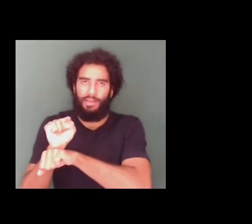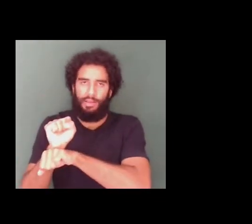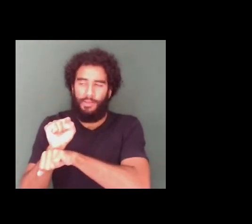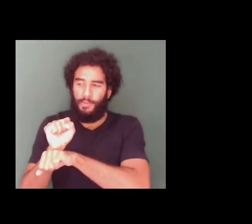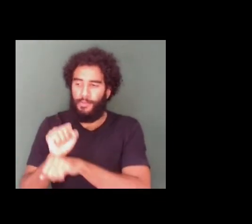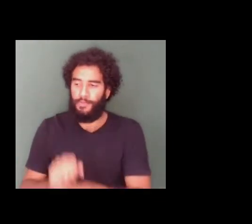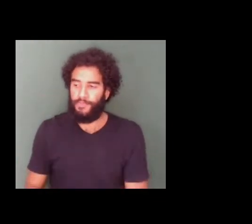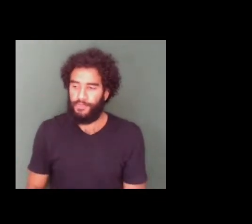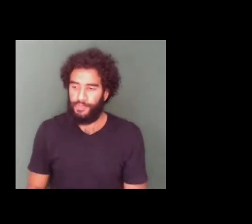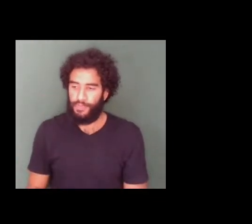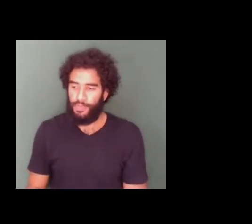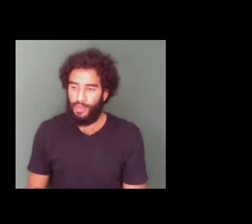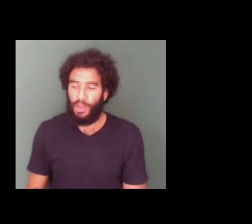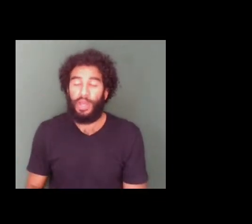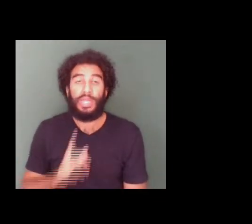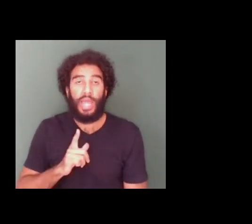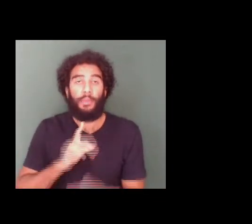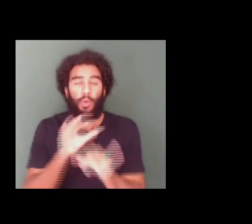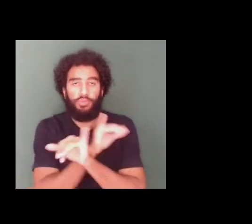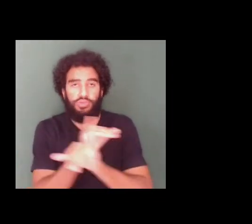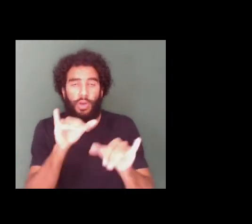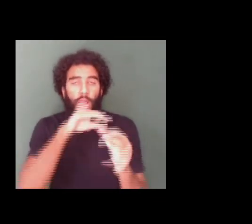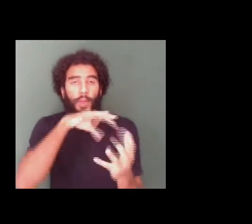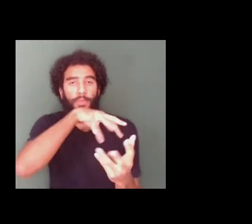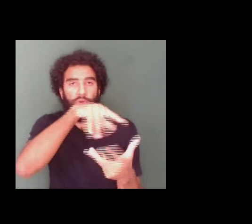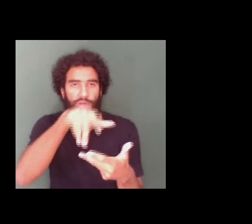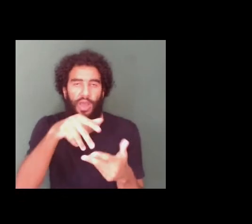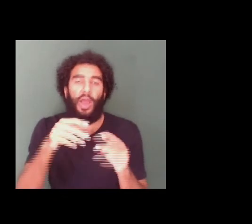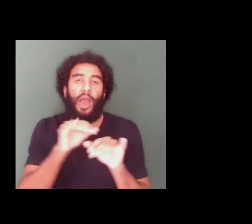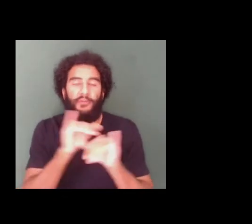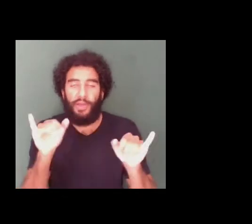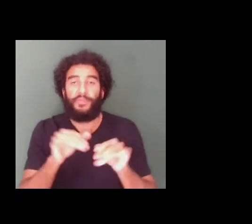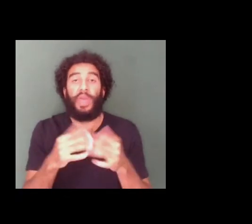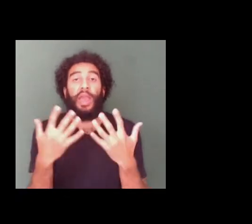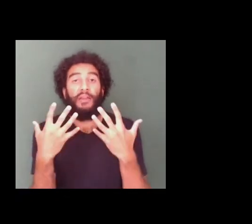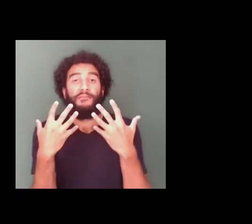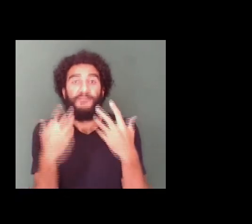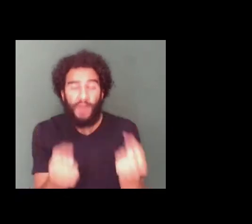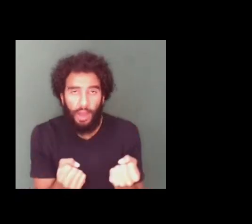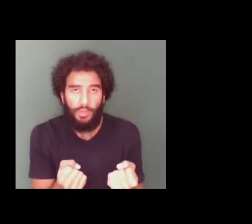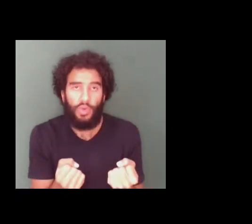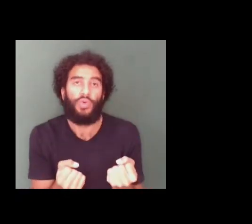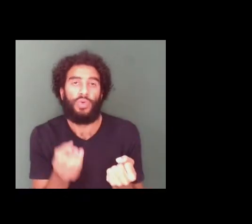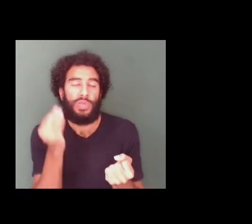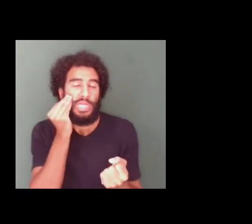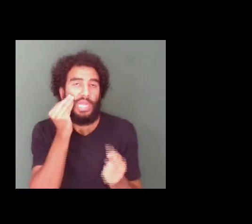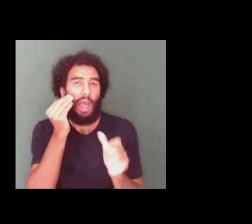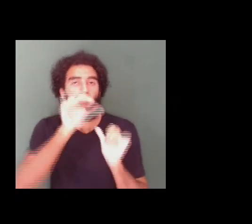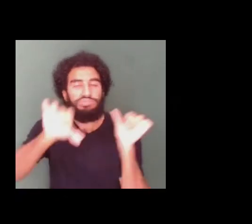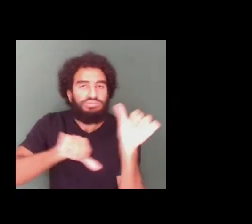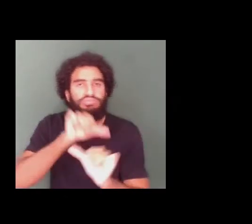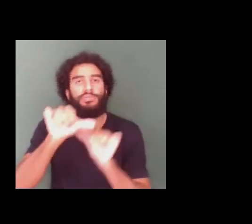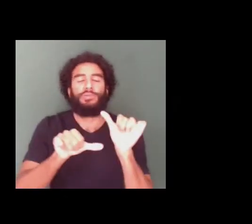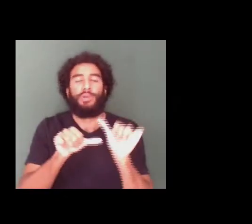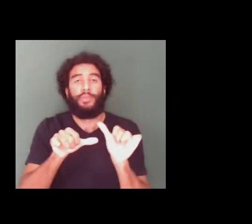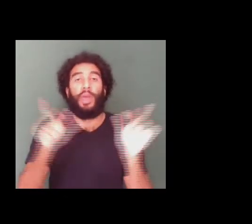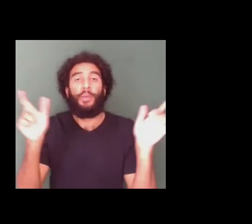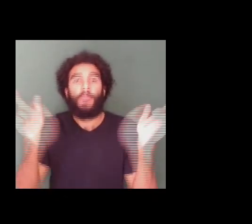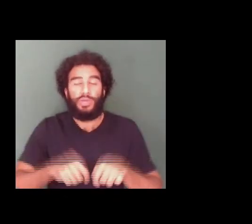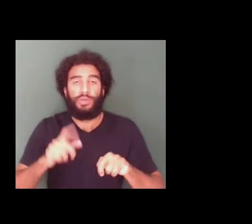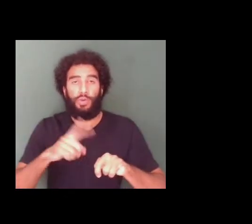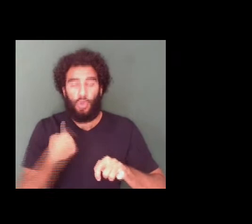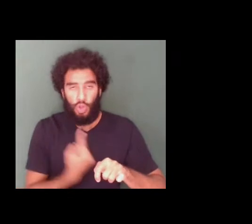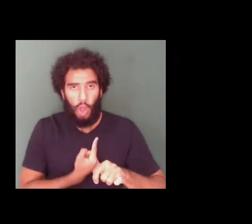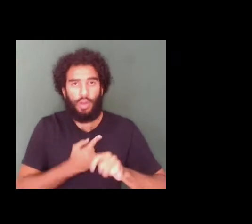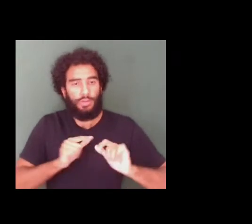with this hashtag, and you can sign on to a letter calling upon them to stop this, and we'll be using that letter for